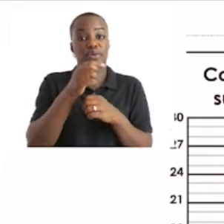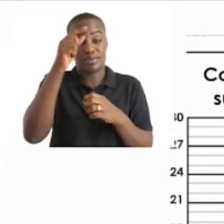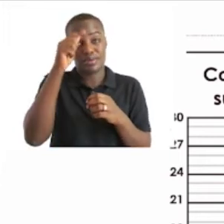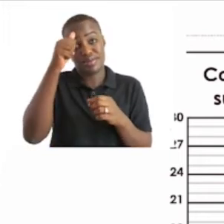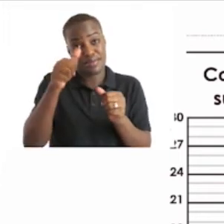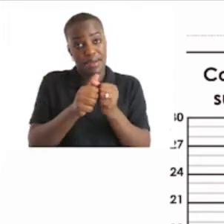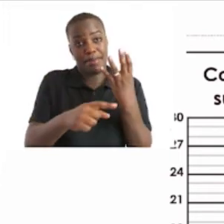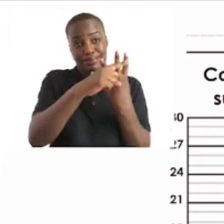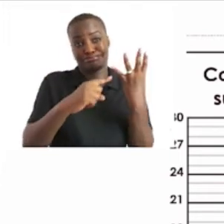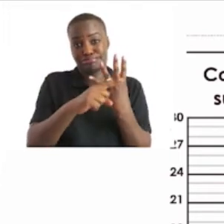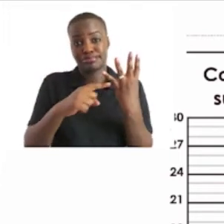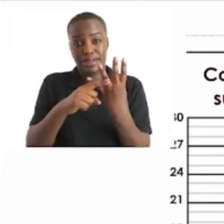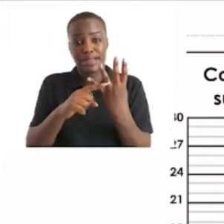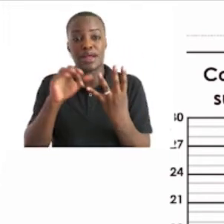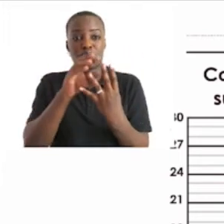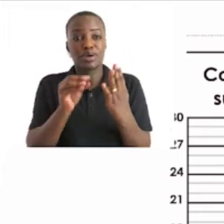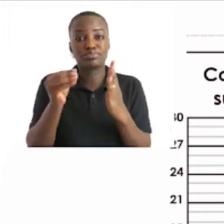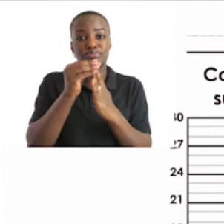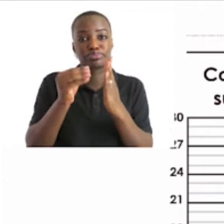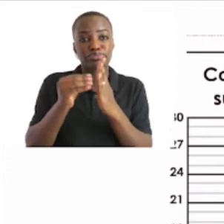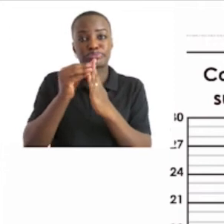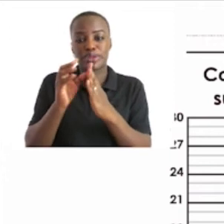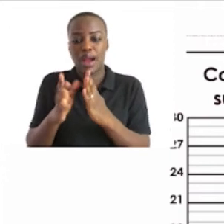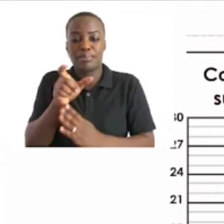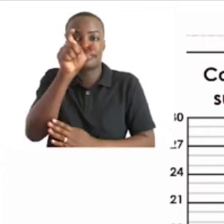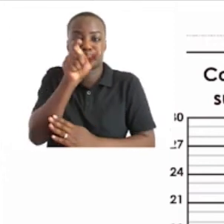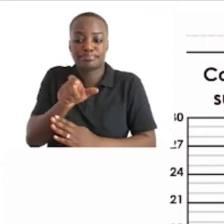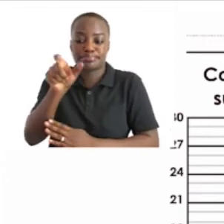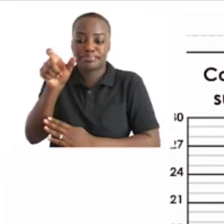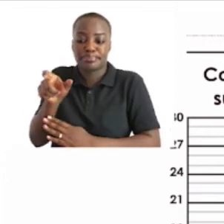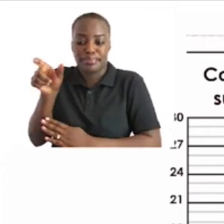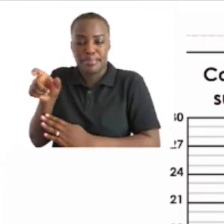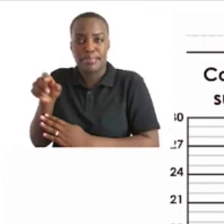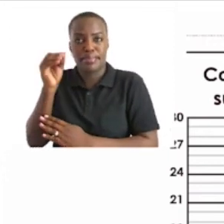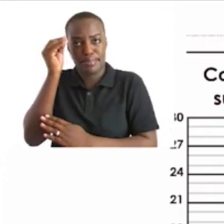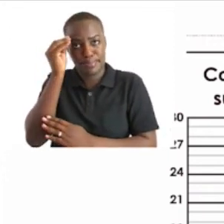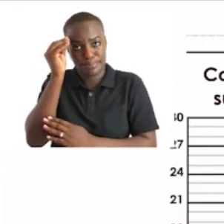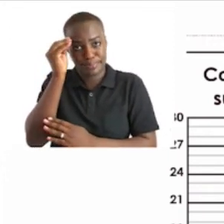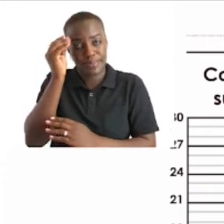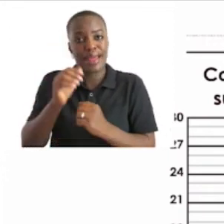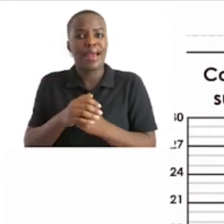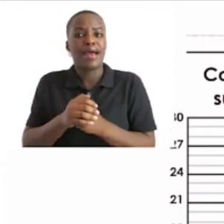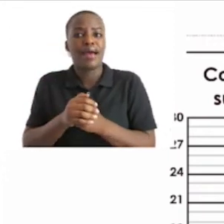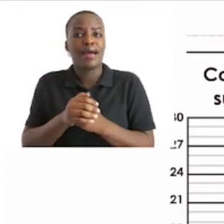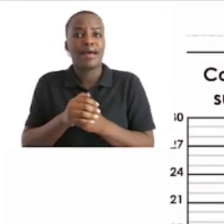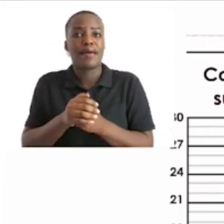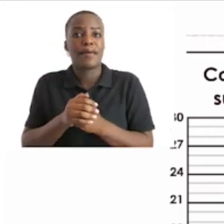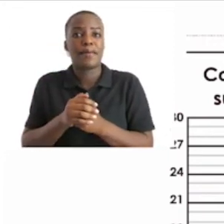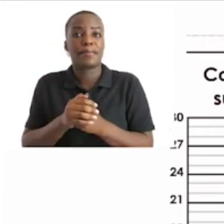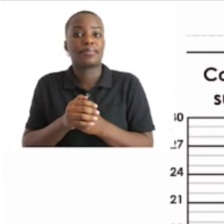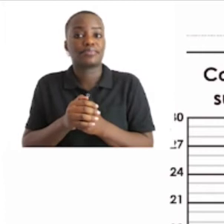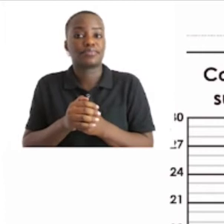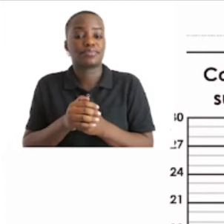for each subject. Now I know this is a very new thing for you, But don't worry, this is why